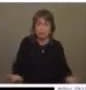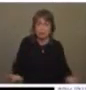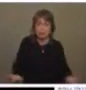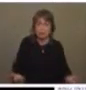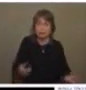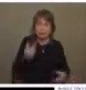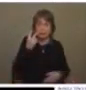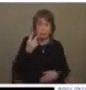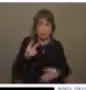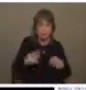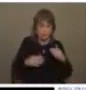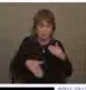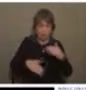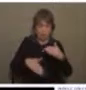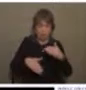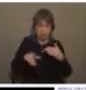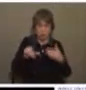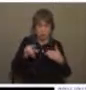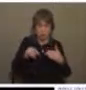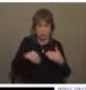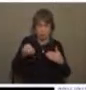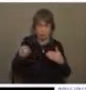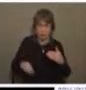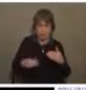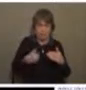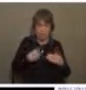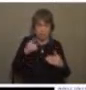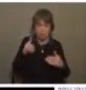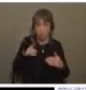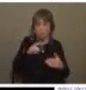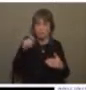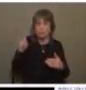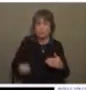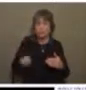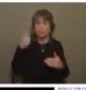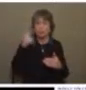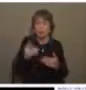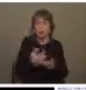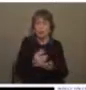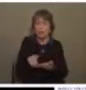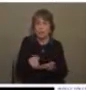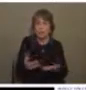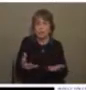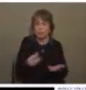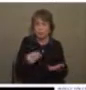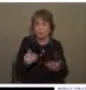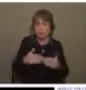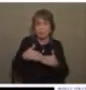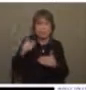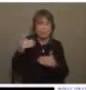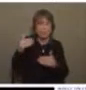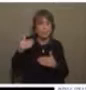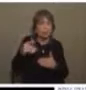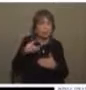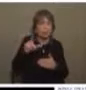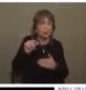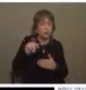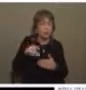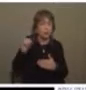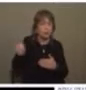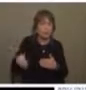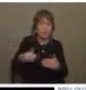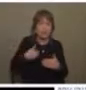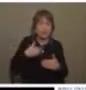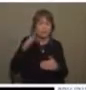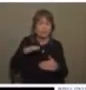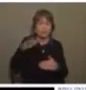bottom 20% in Puerto Rico takes 1% of the income. The bottom 40% takes 9% of the income. The top 20% takes 55% of the